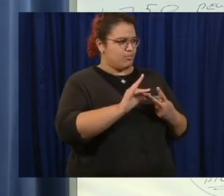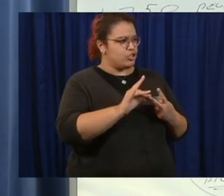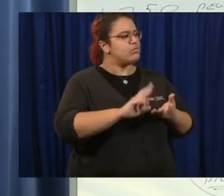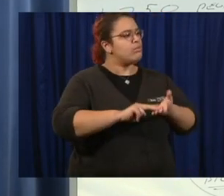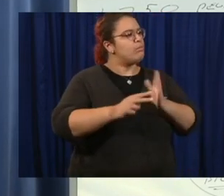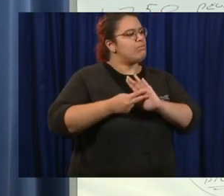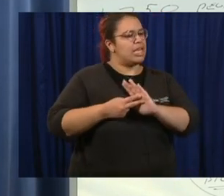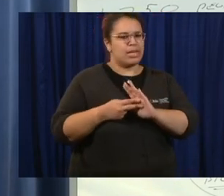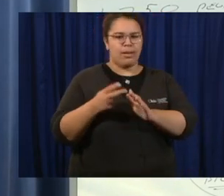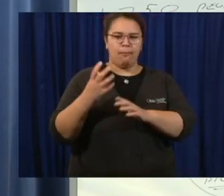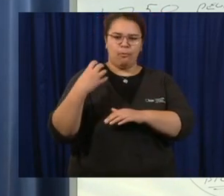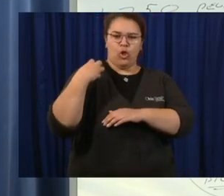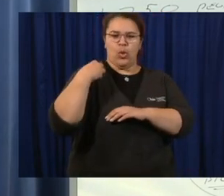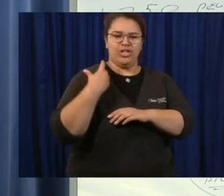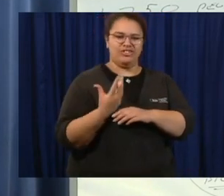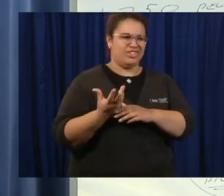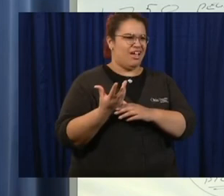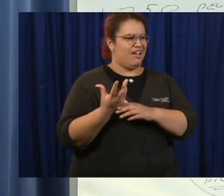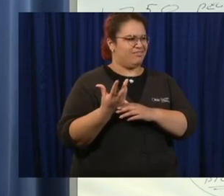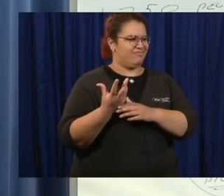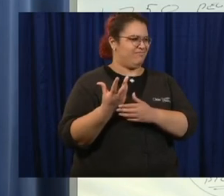please?